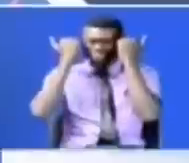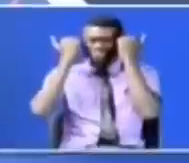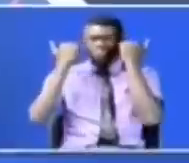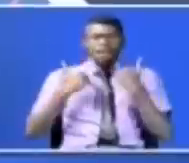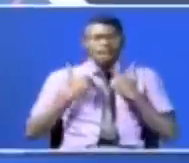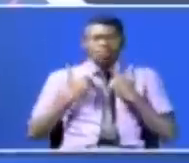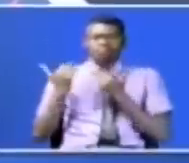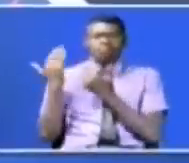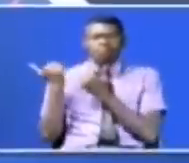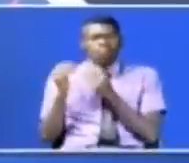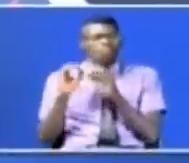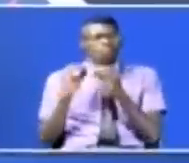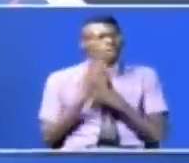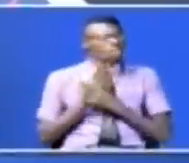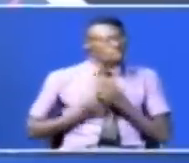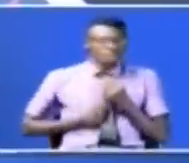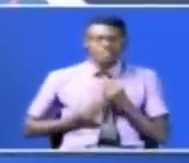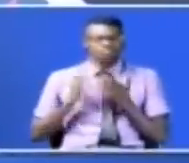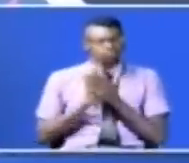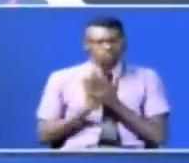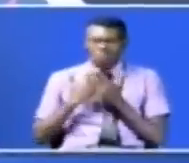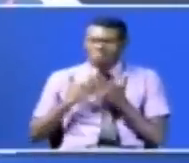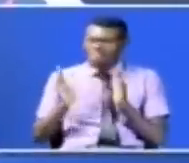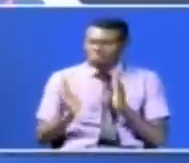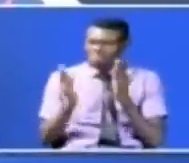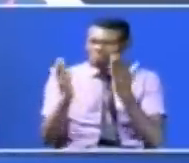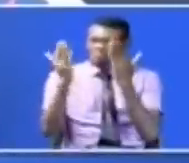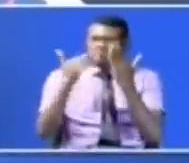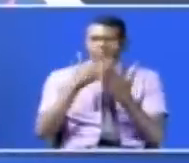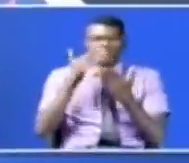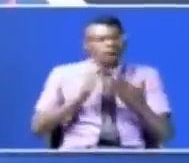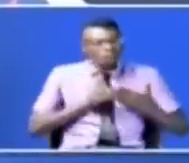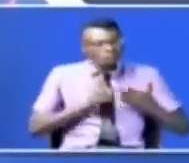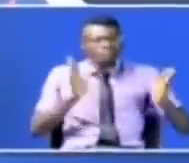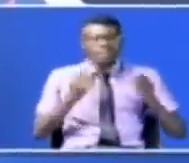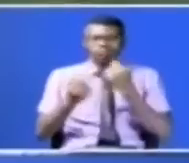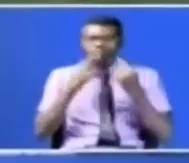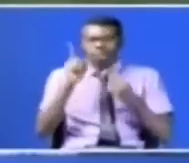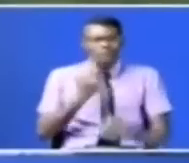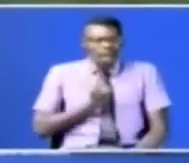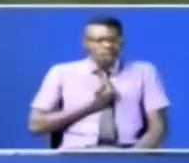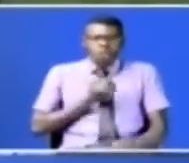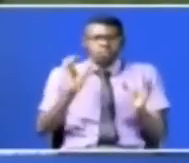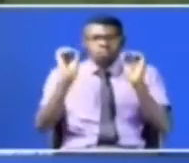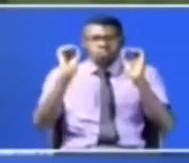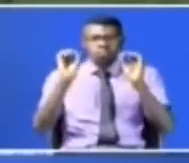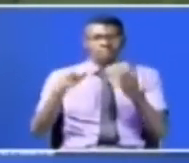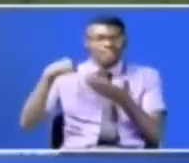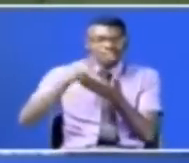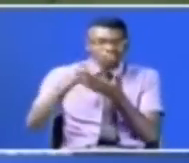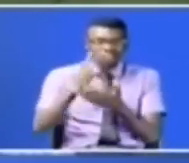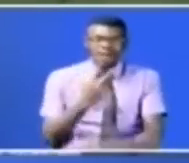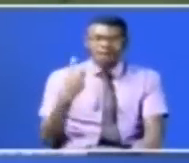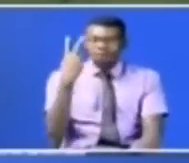of hopelessness, I indeed do beseech you to reach out and talk. You are not alone. Now, next week, Wednesday